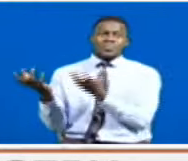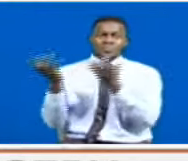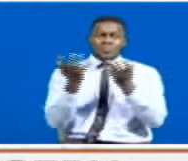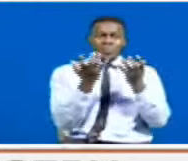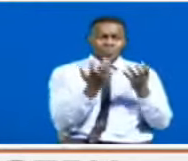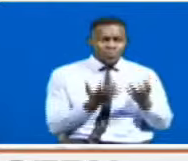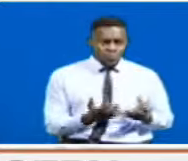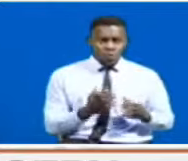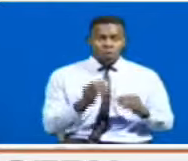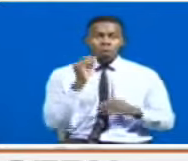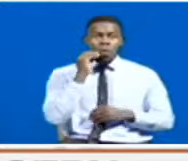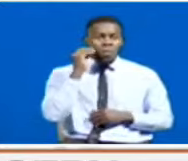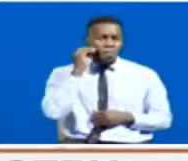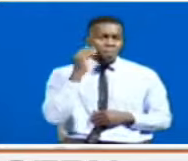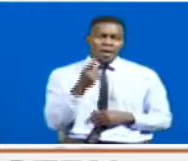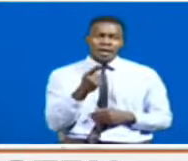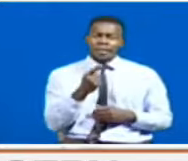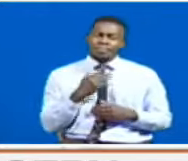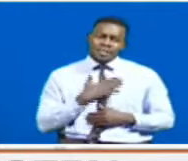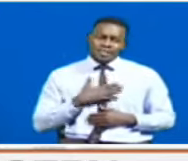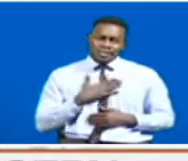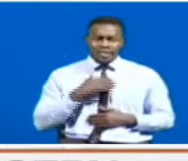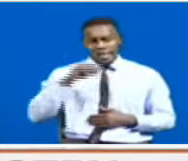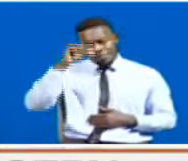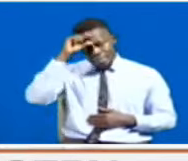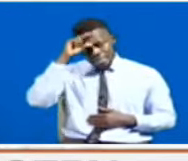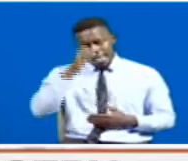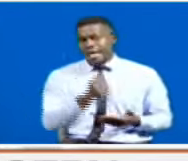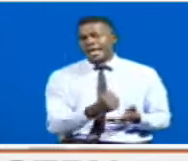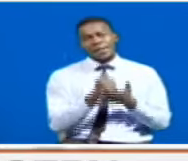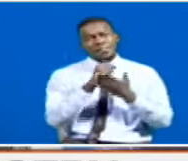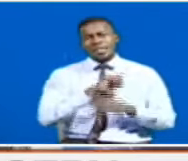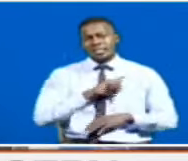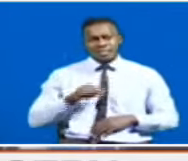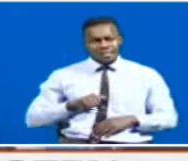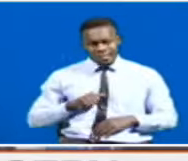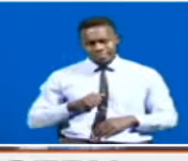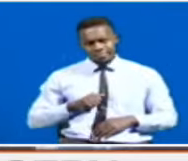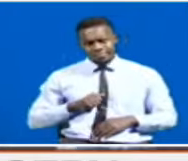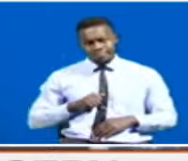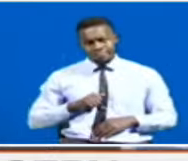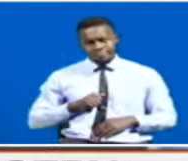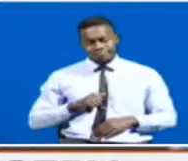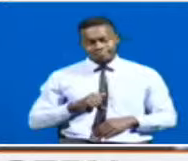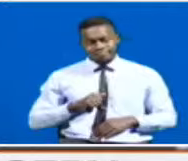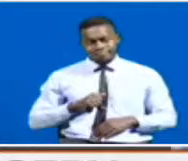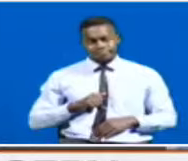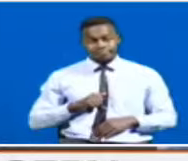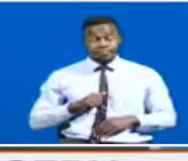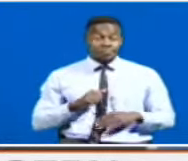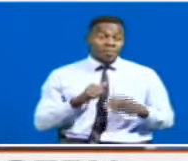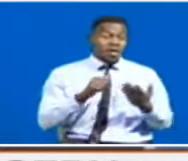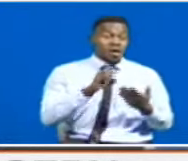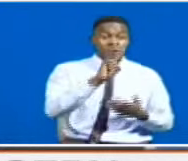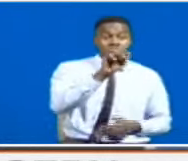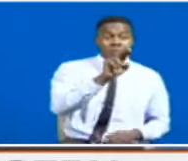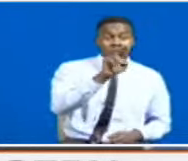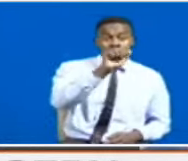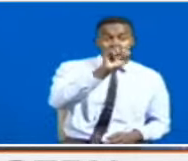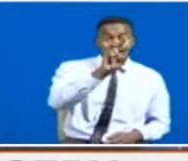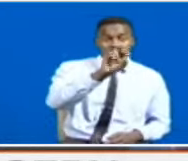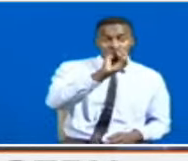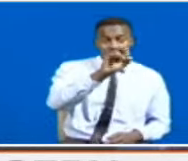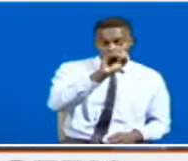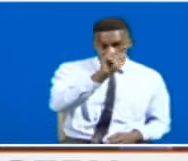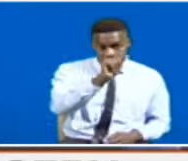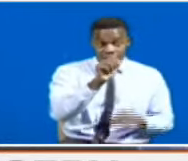to assist us from Australia to facilitate the whole process. At Nduroto village in Mosoriot, 15 kilometers